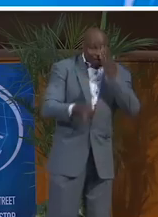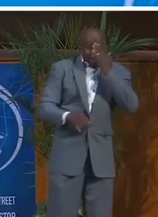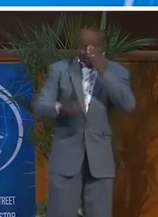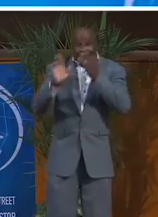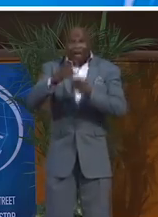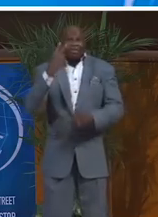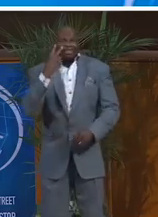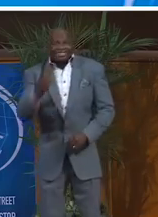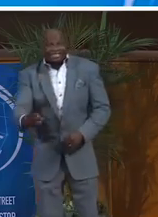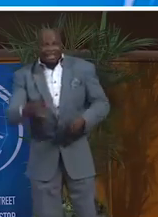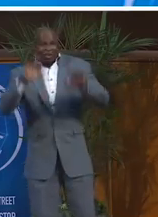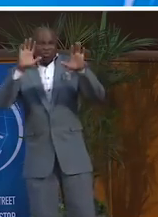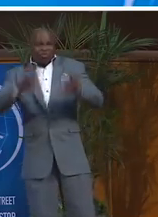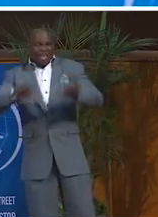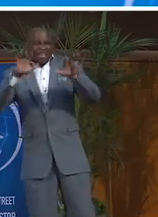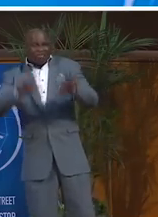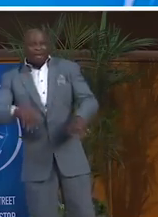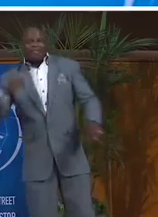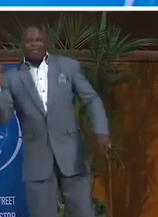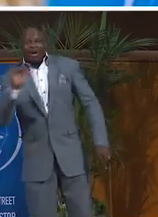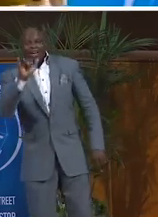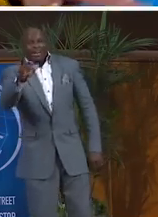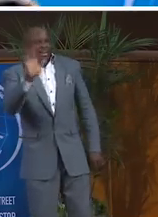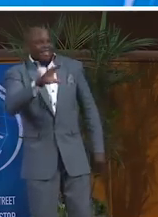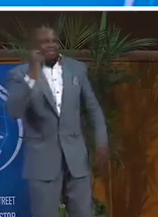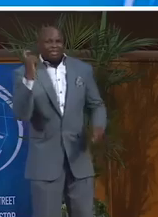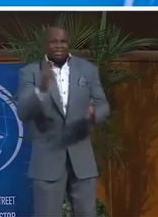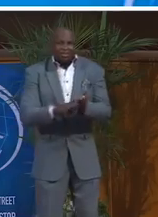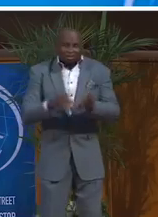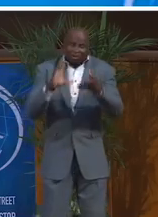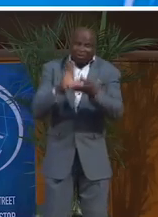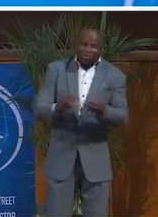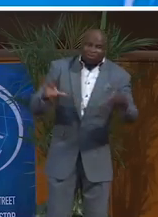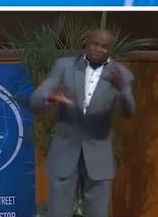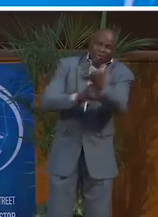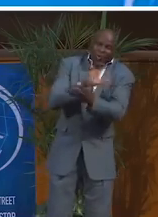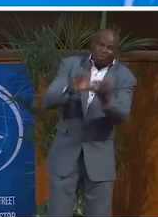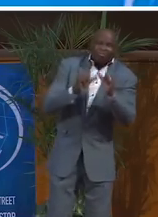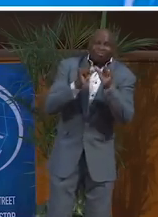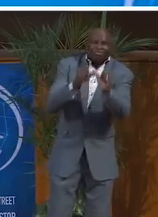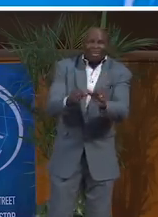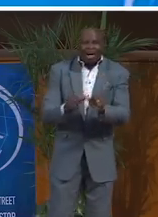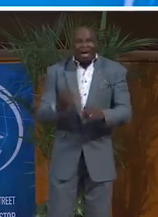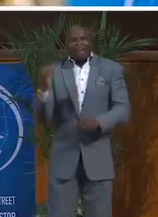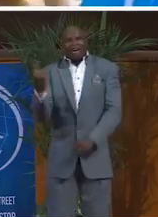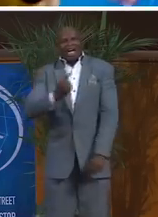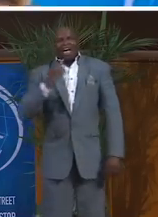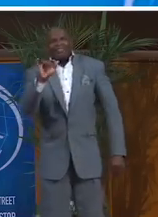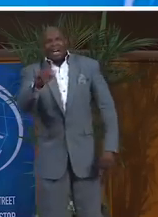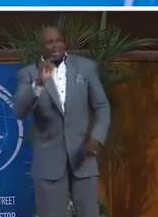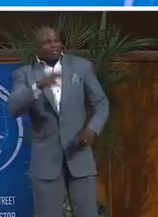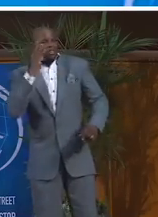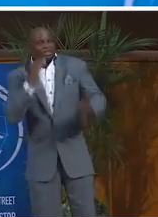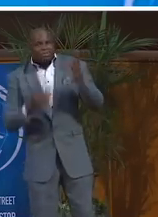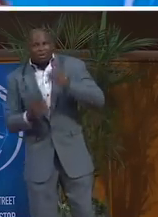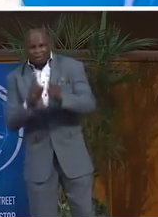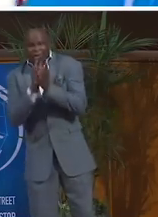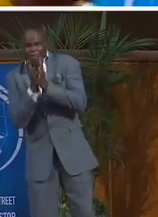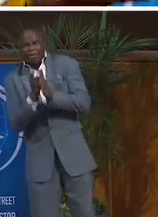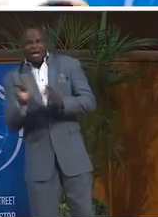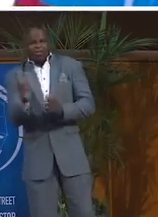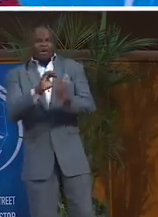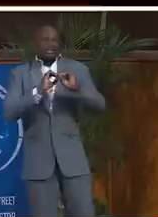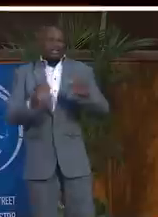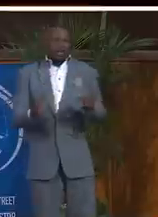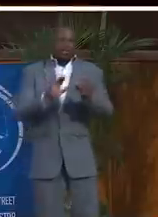never seen it rain forever. You've never seen a storm last forever. You've never experienced a moment where